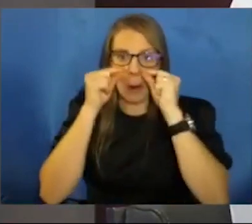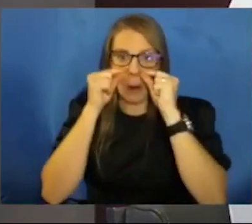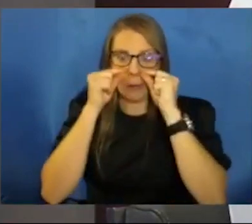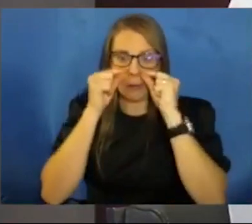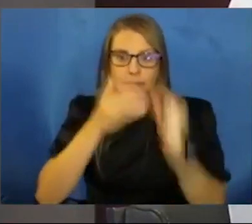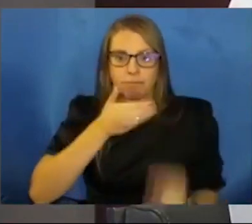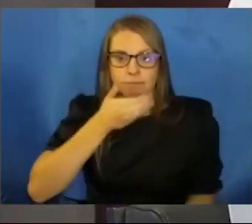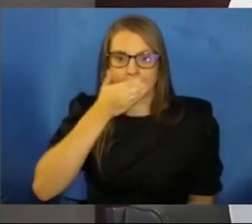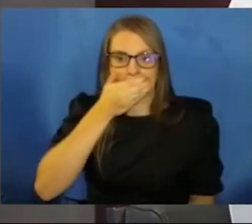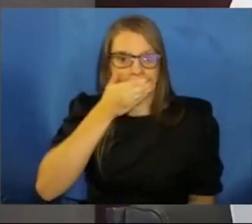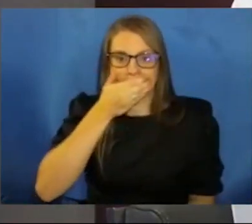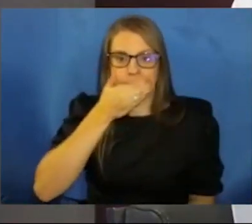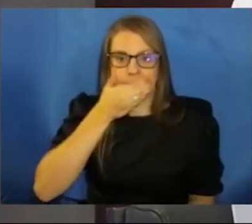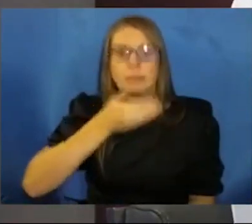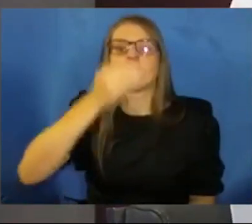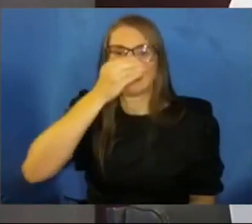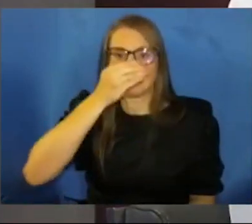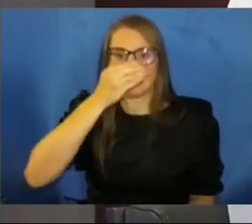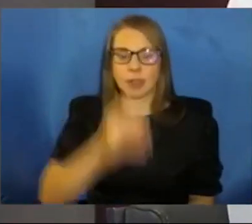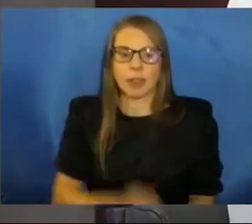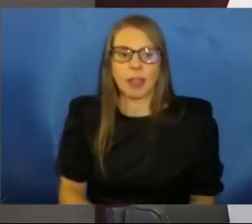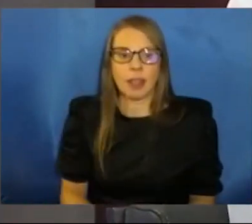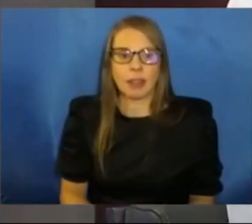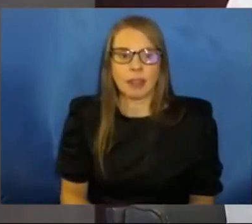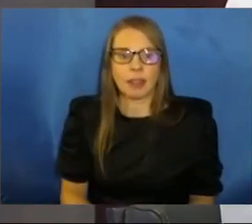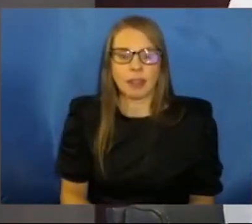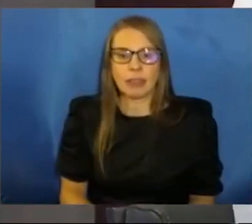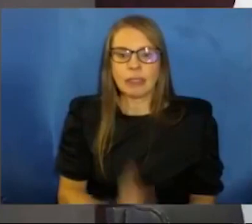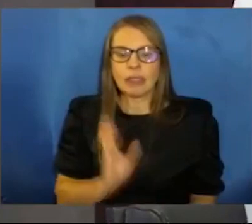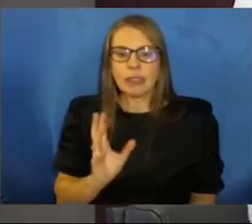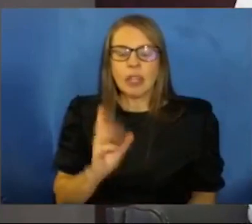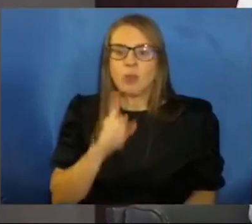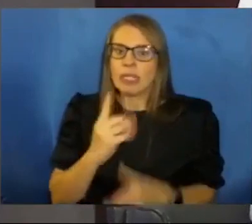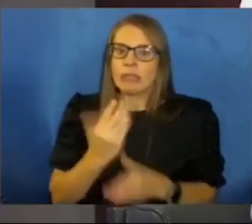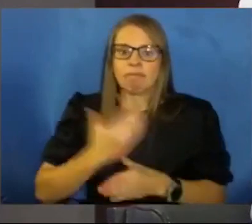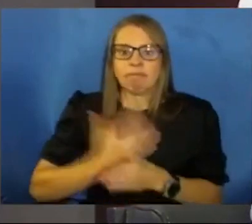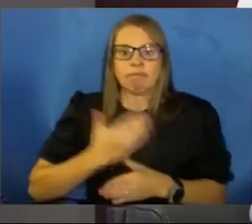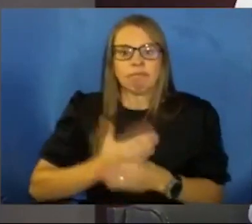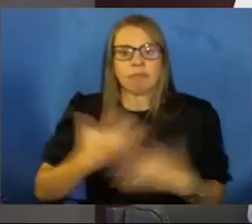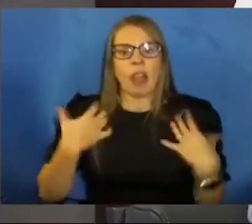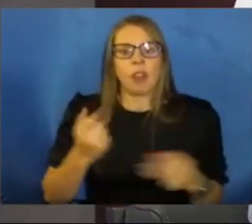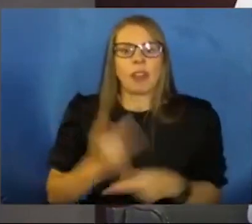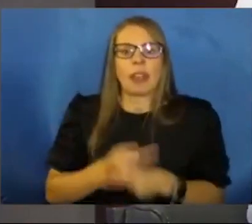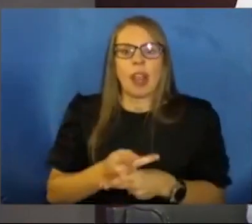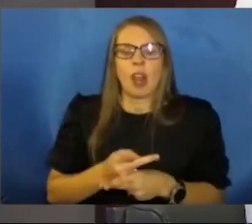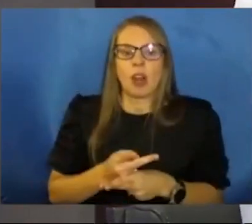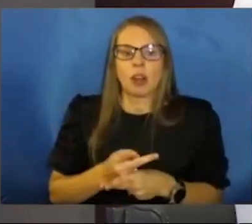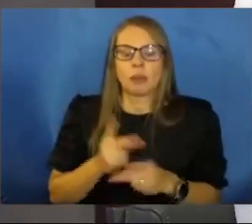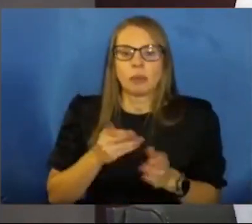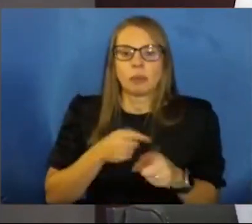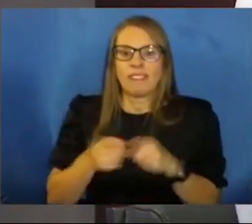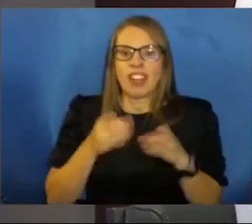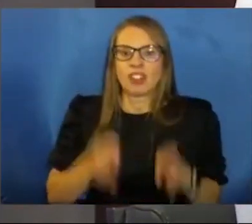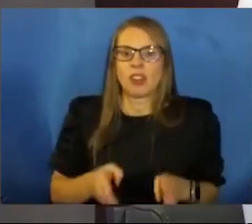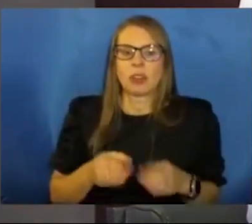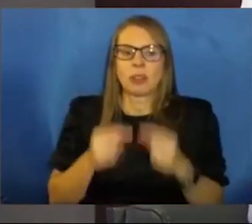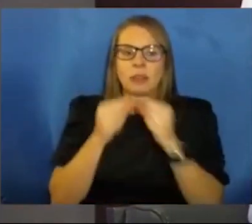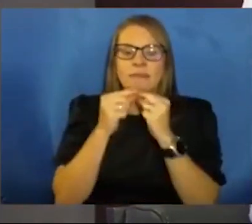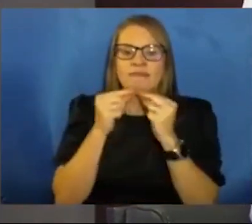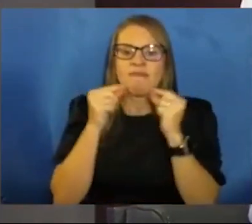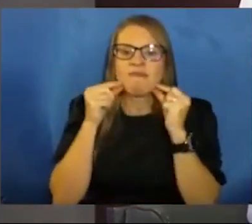in pulmonary medicine, may have, again, more thoughts on that as well. My only thought is actually a very simple one, and is make sure it's over your